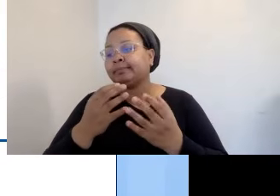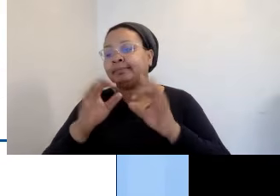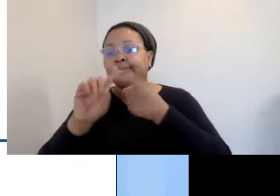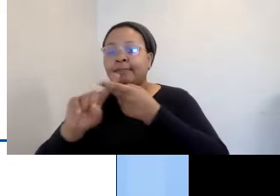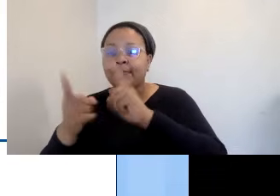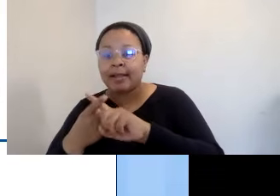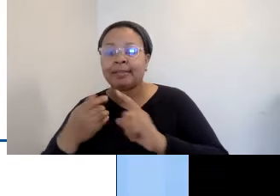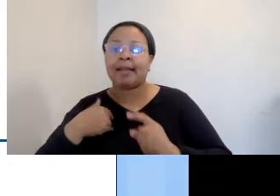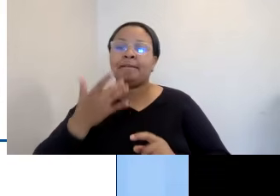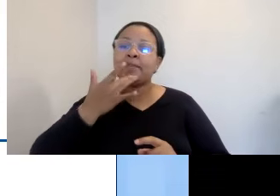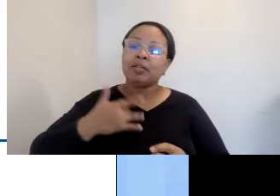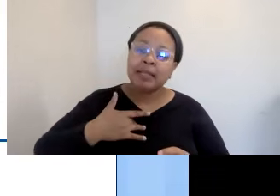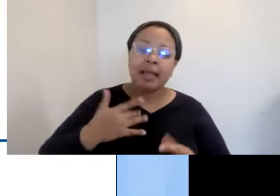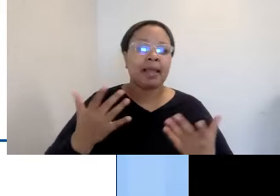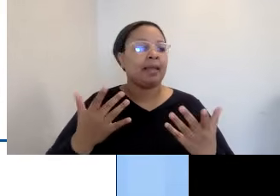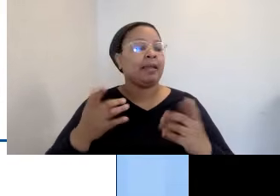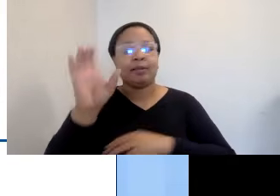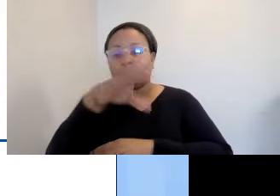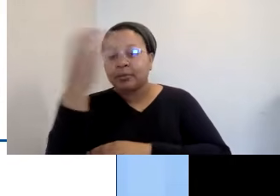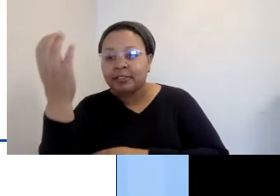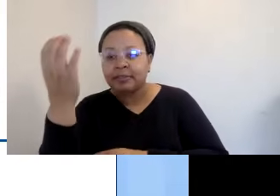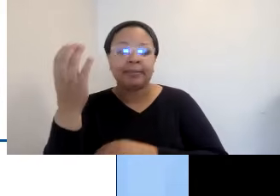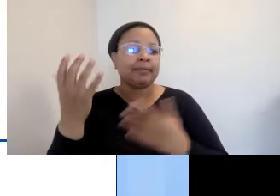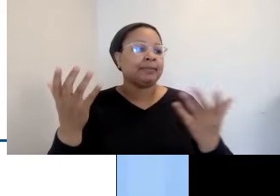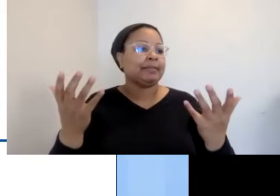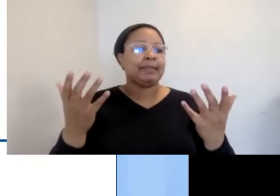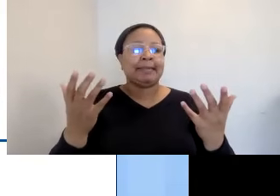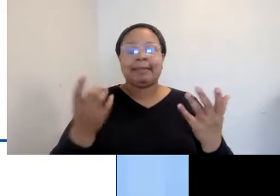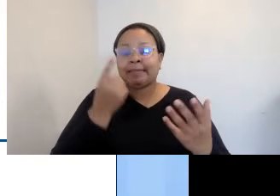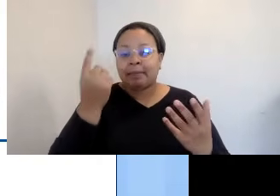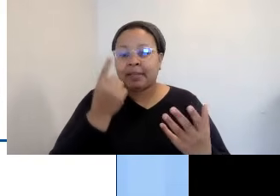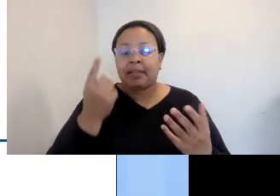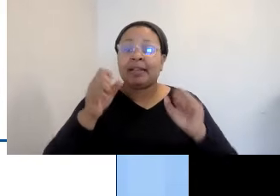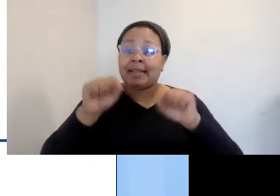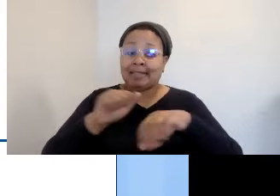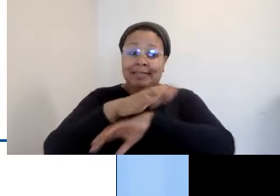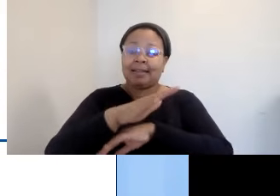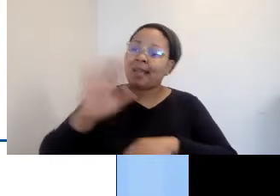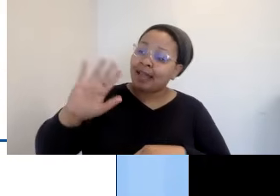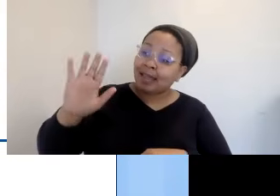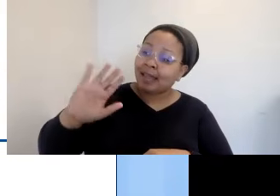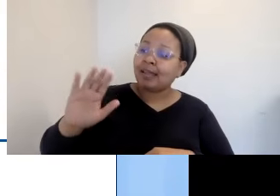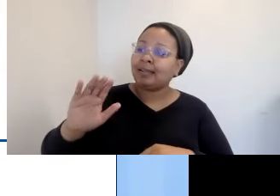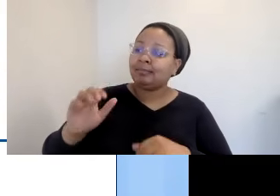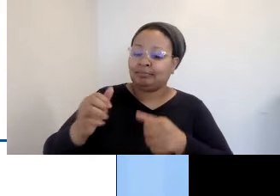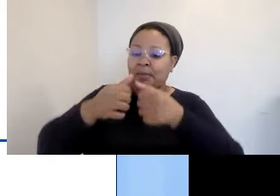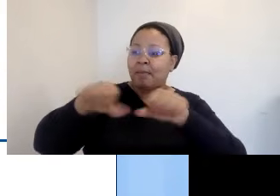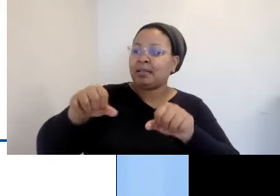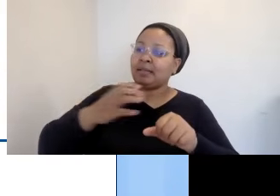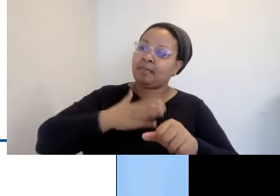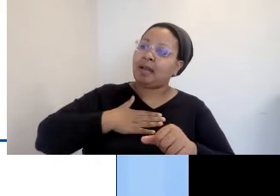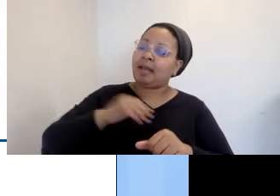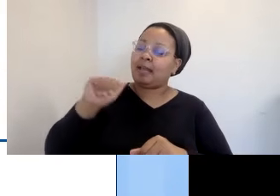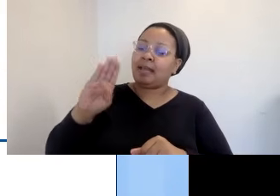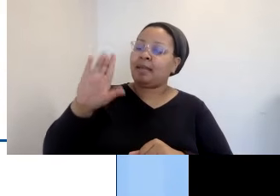whatever. And instead of, receiving a tangible gift, you can say, hey, contribute to my ABLE account. And so